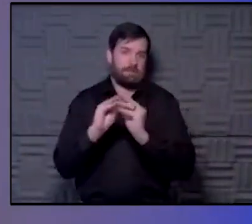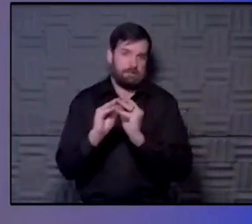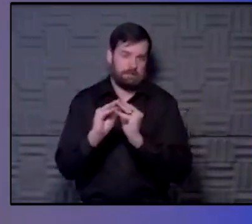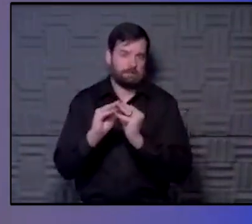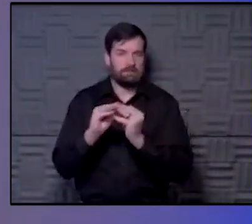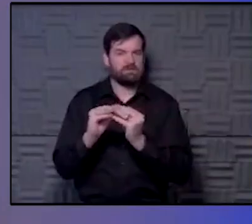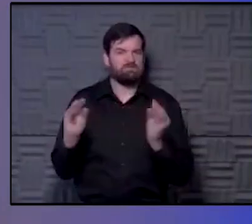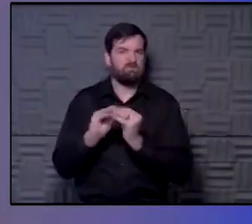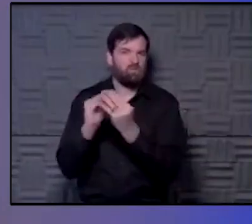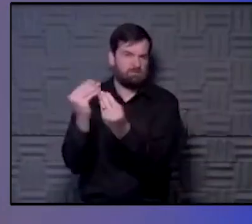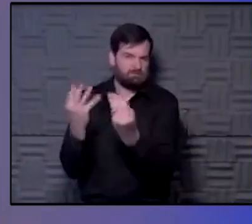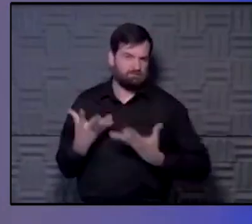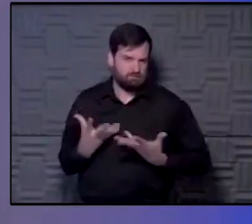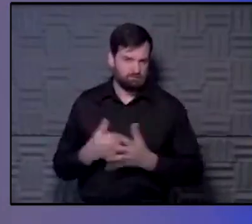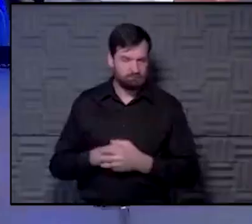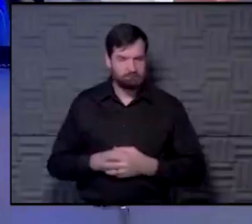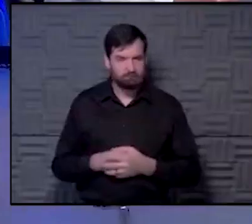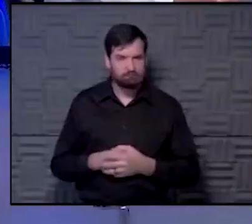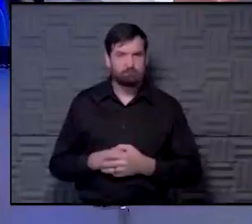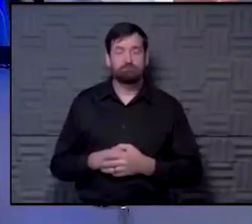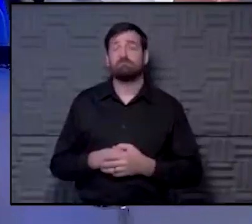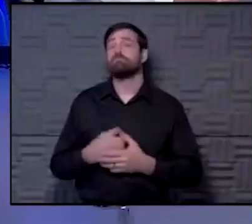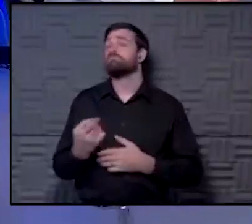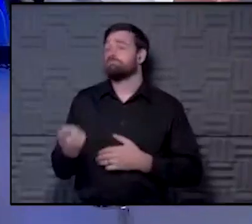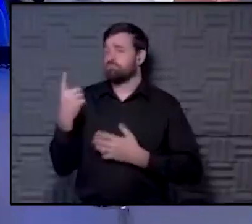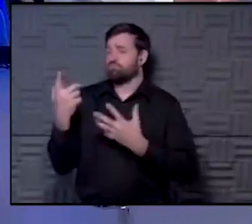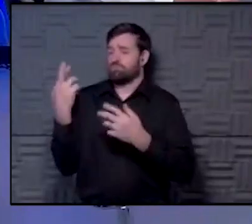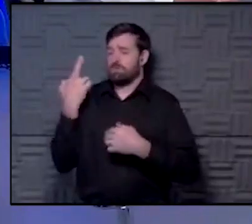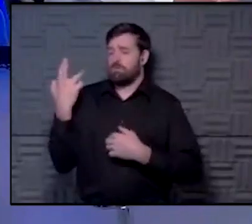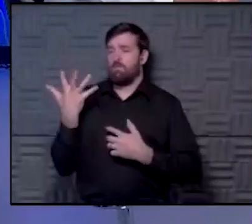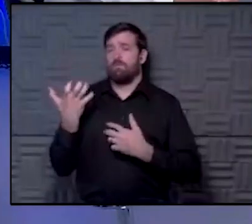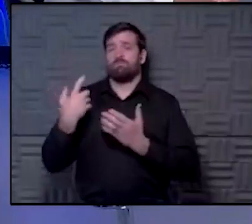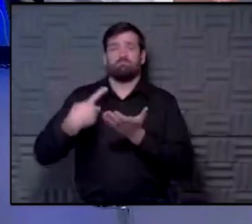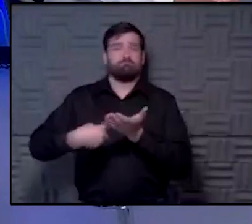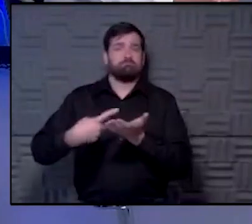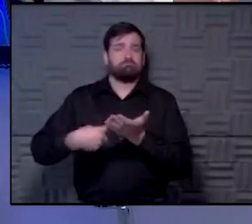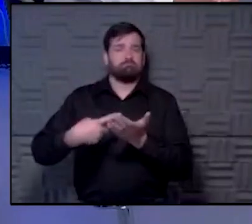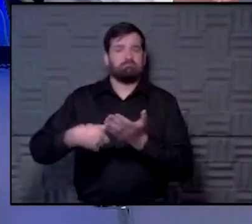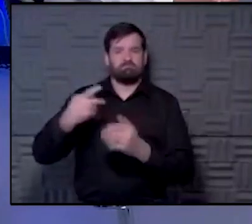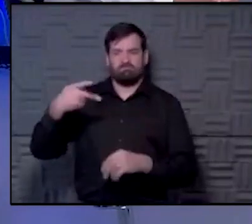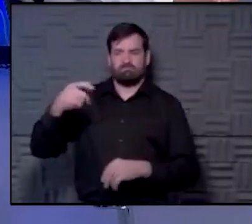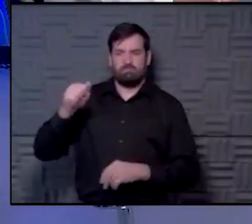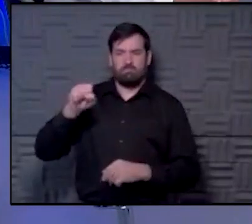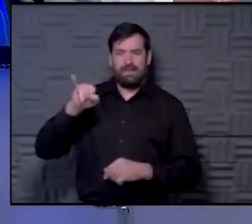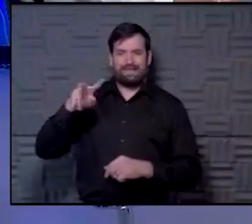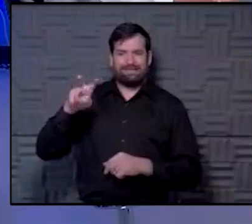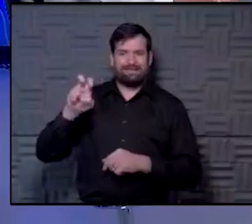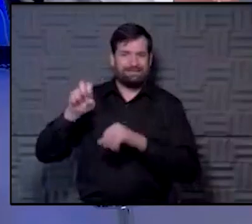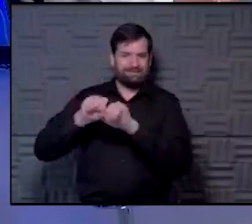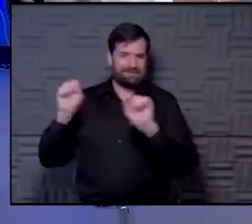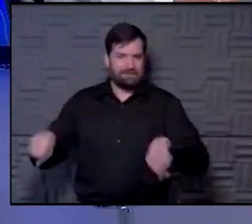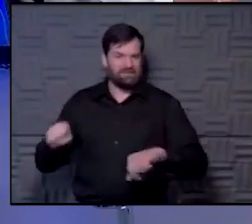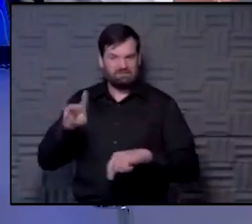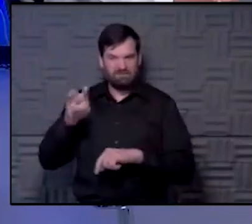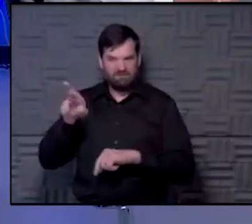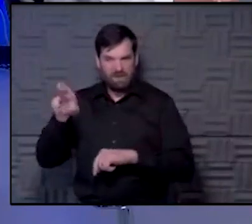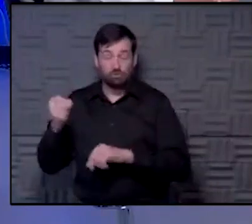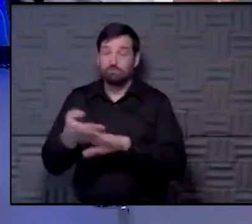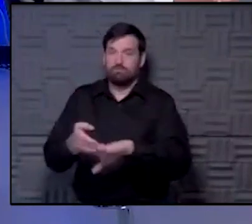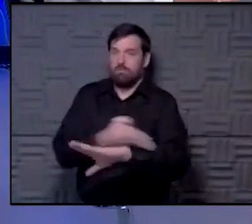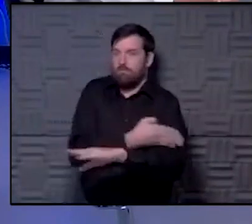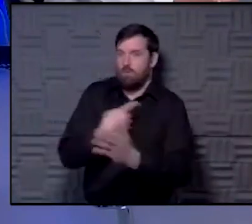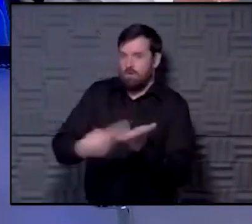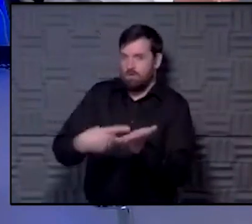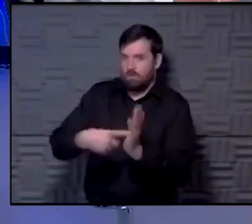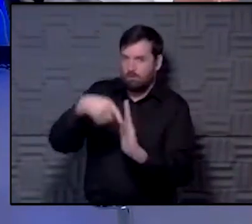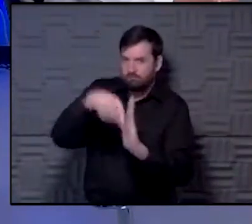systems as well. And one of the reasons I wanted to talk just a little bit about a passive system in VAERS before we talk a little bit more about the J&J vaccine